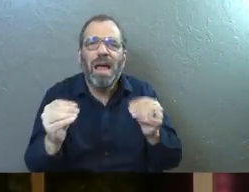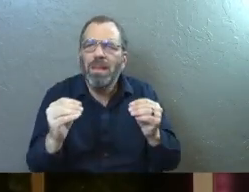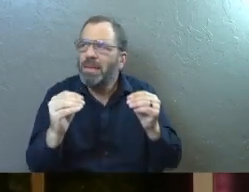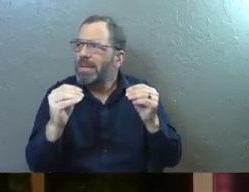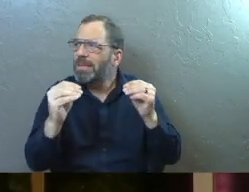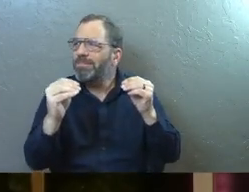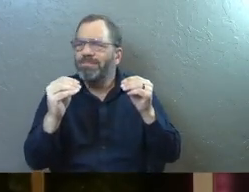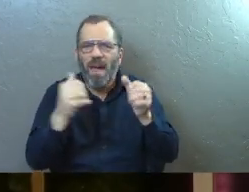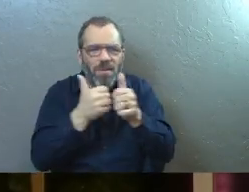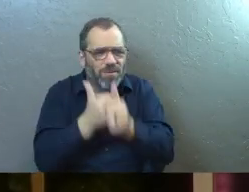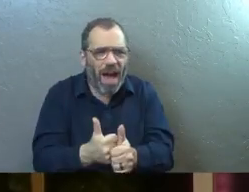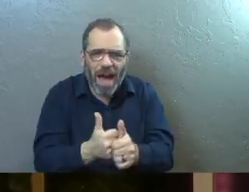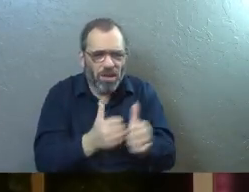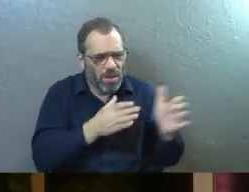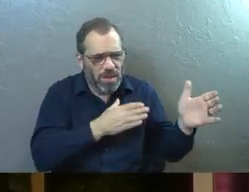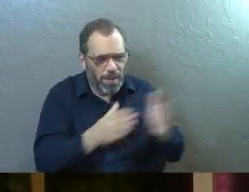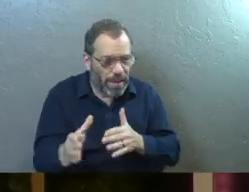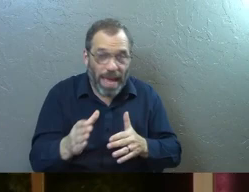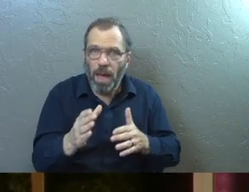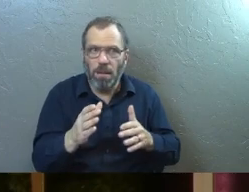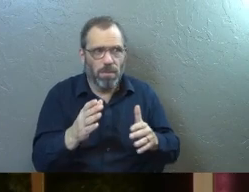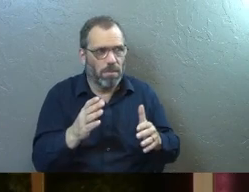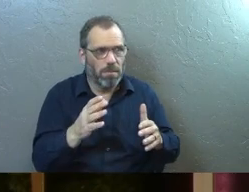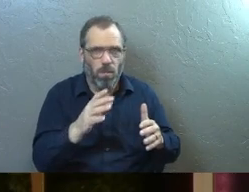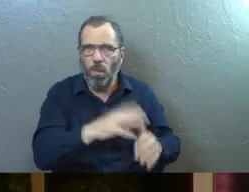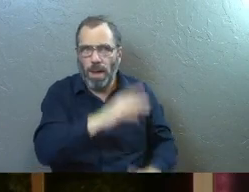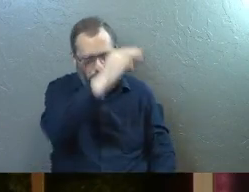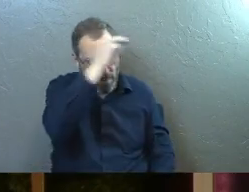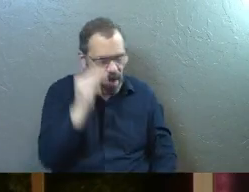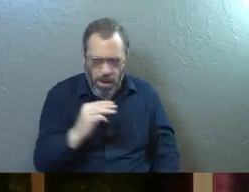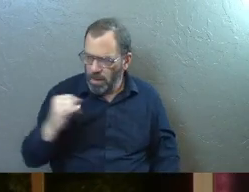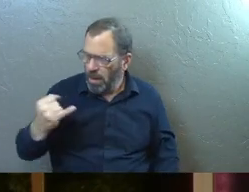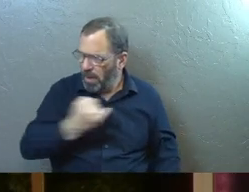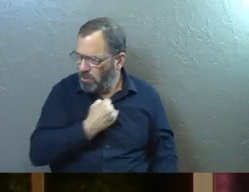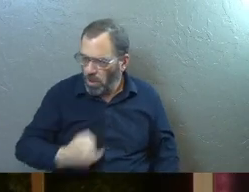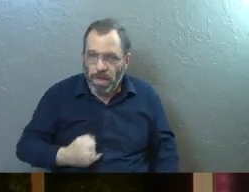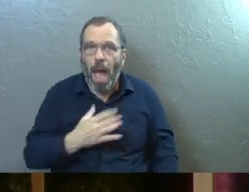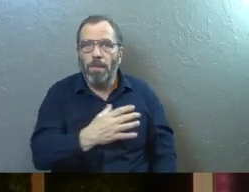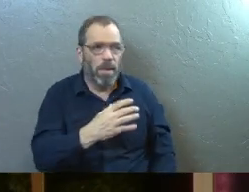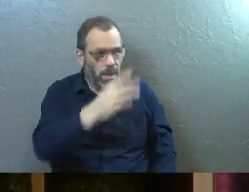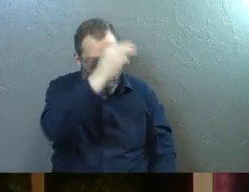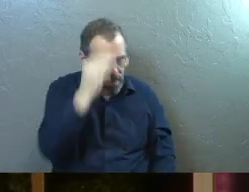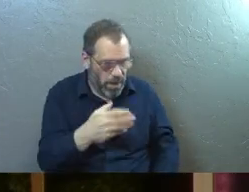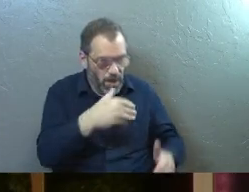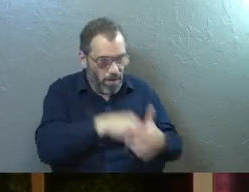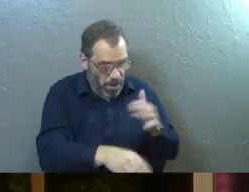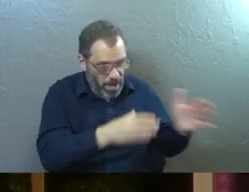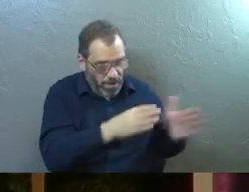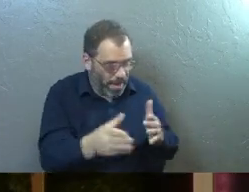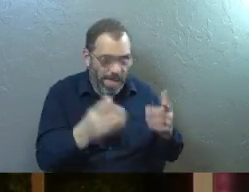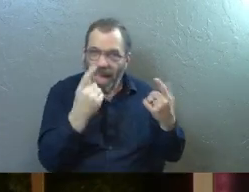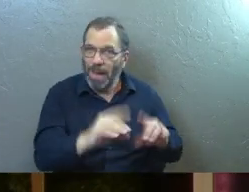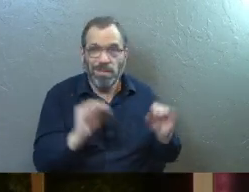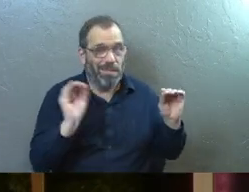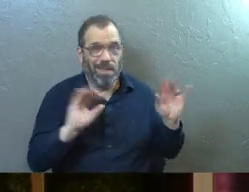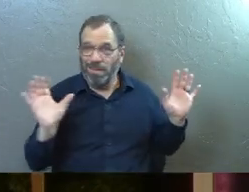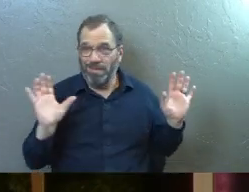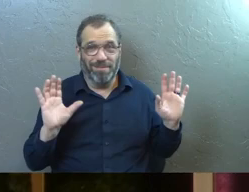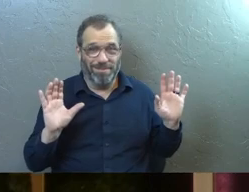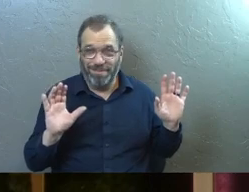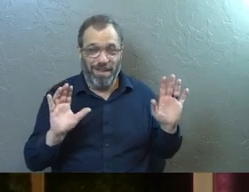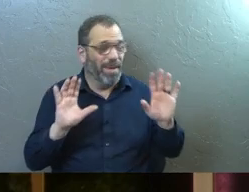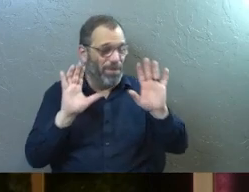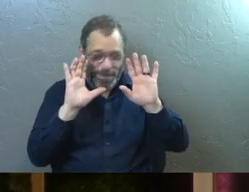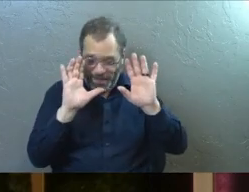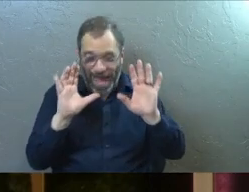goes according to what the plan I'm sure would have been, right? If she has a birth plan, nothing on that plan happens for her, okay?